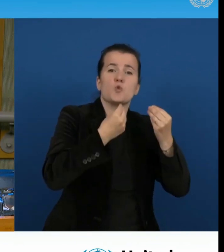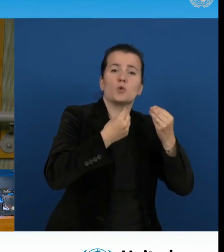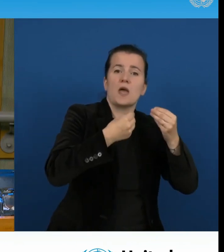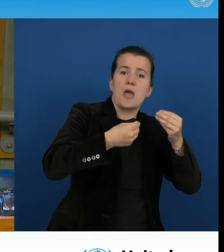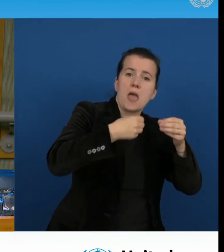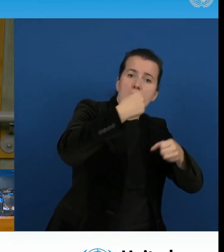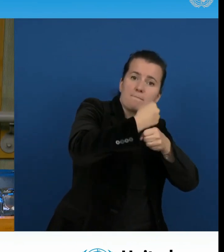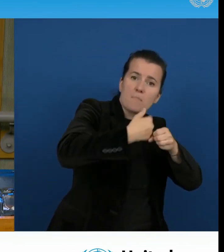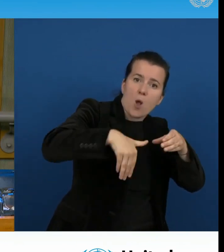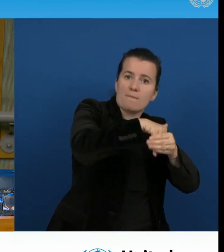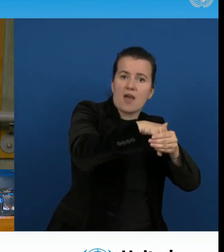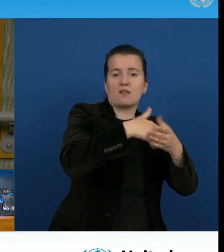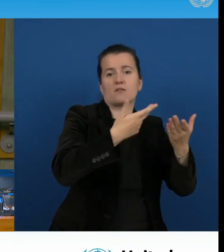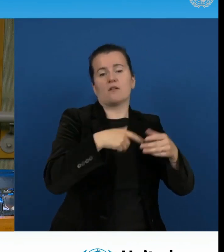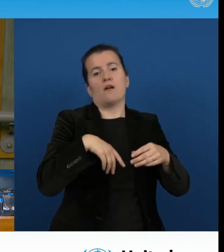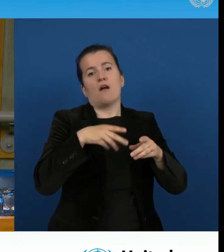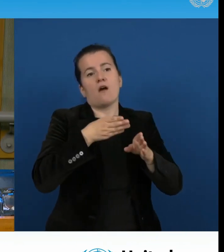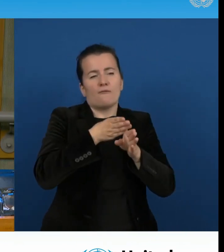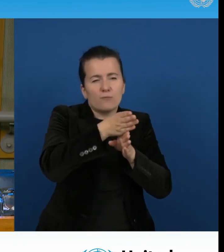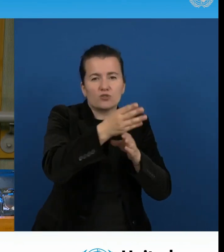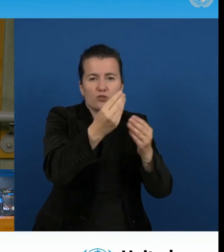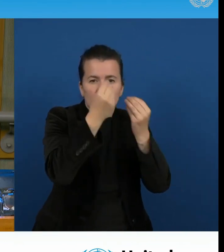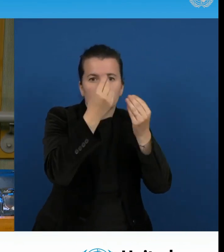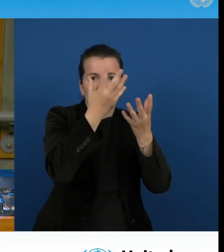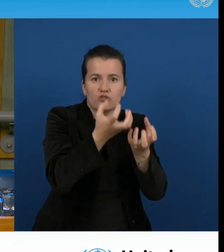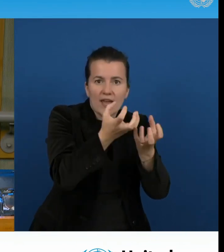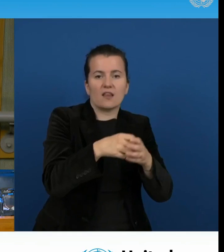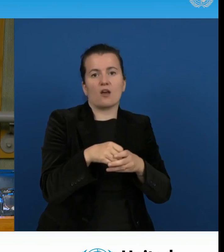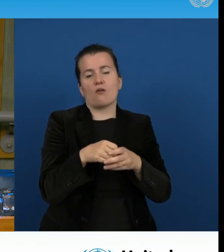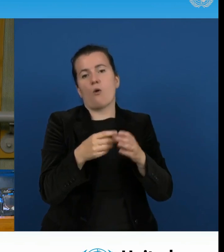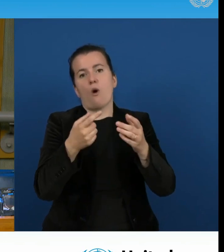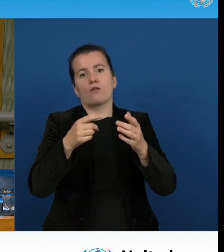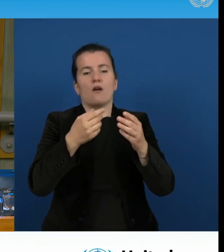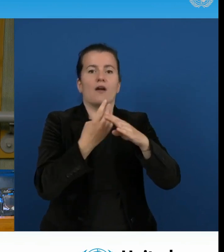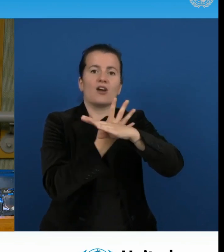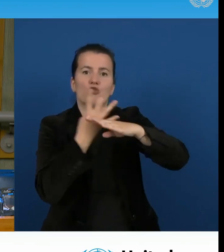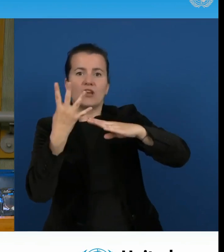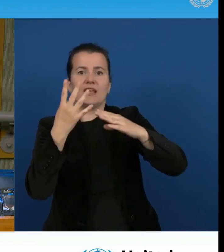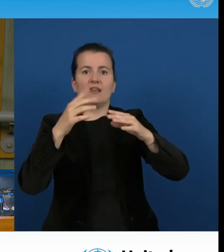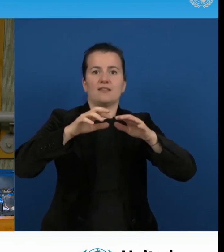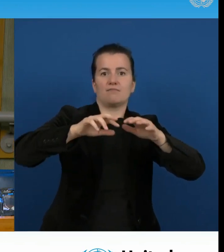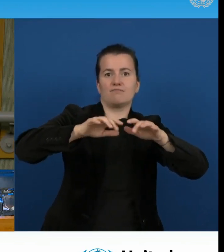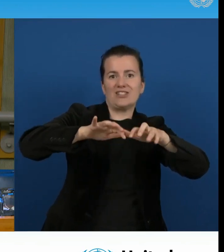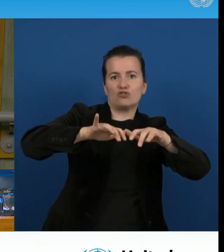training, making use of the job opportunities in the digital and green economies, to name just a few.